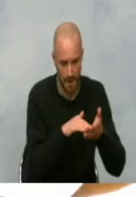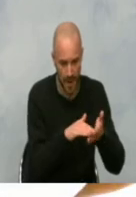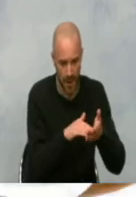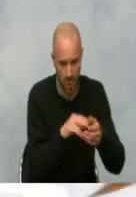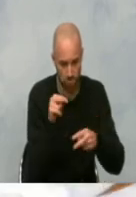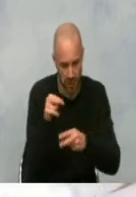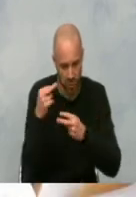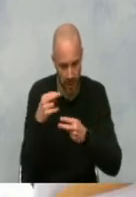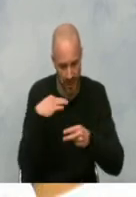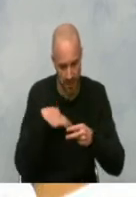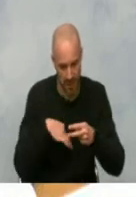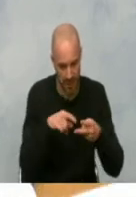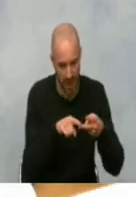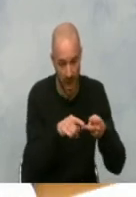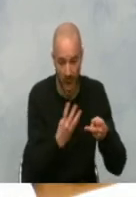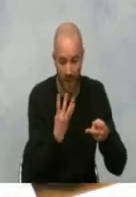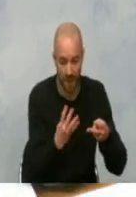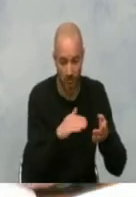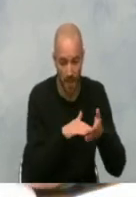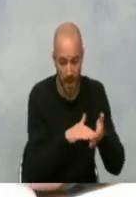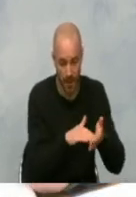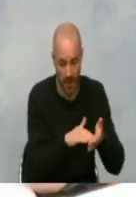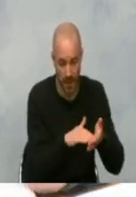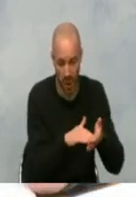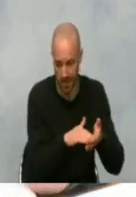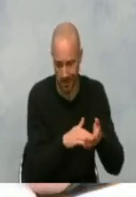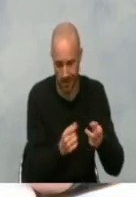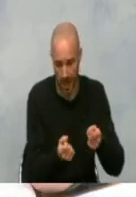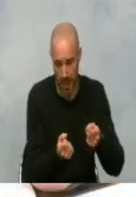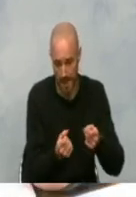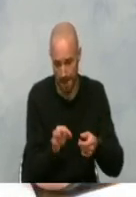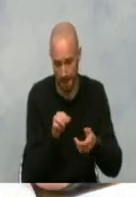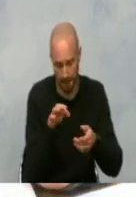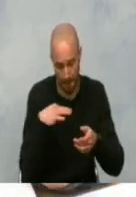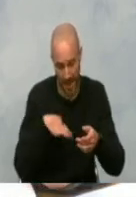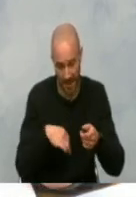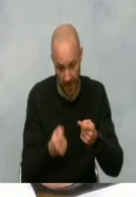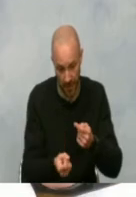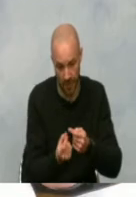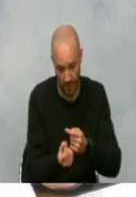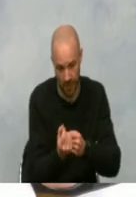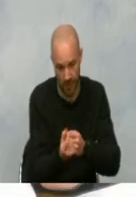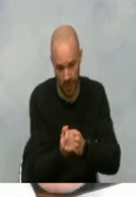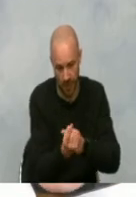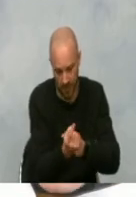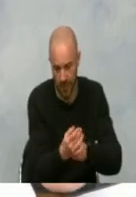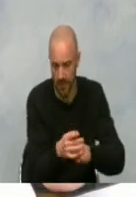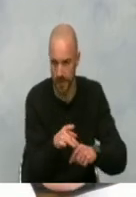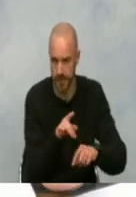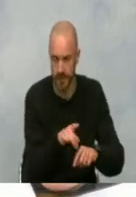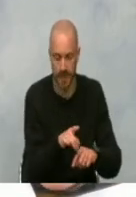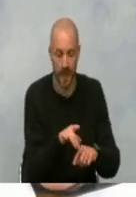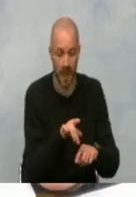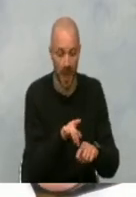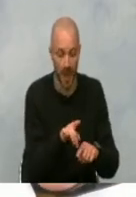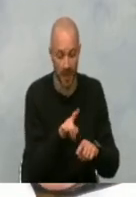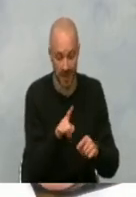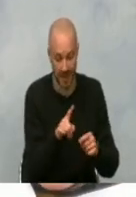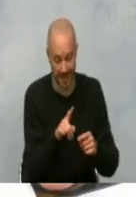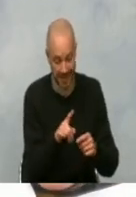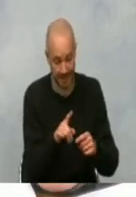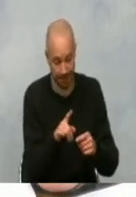benefit and a £4 million recurring benefit. And the rest of section 6 of the